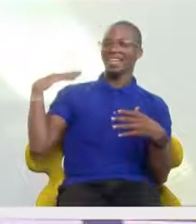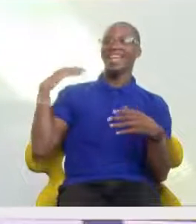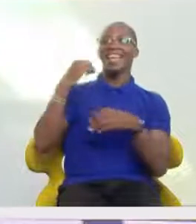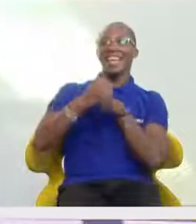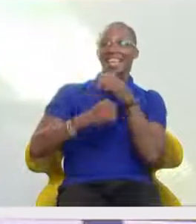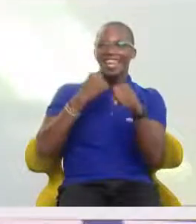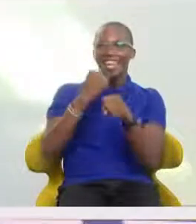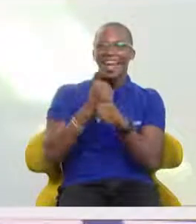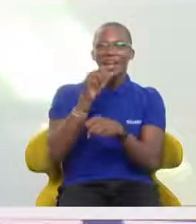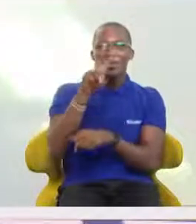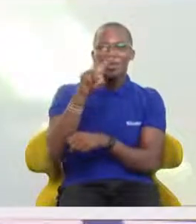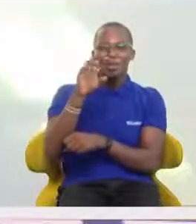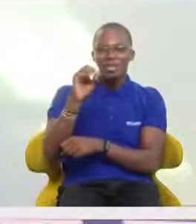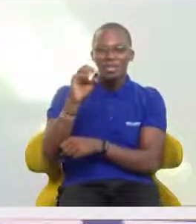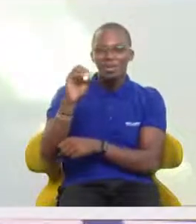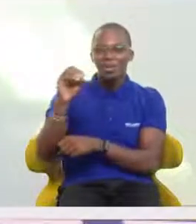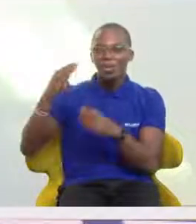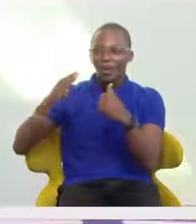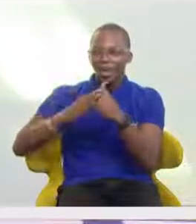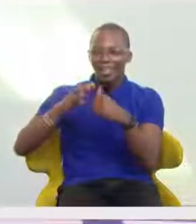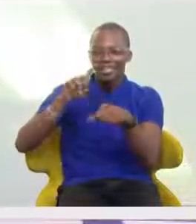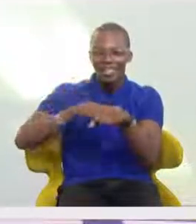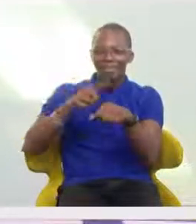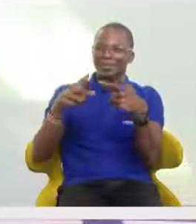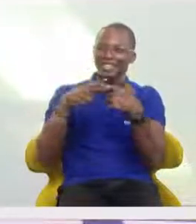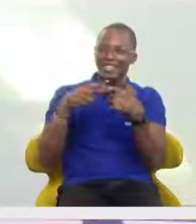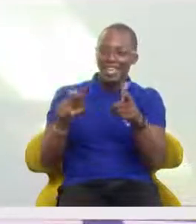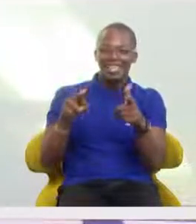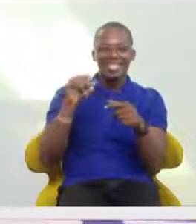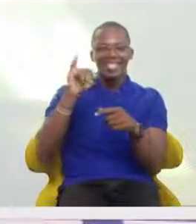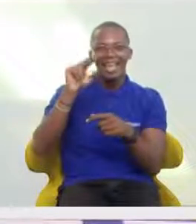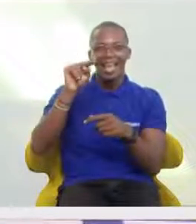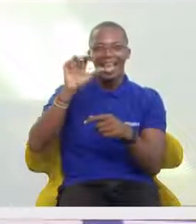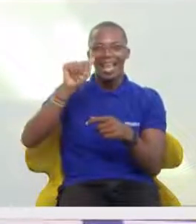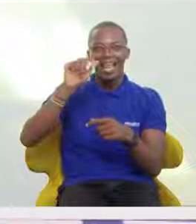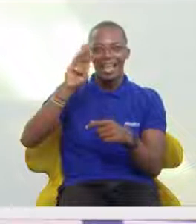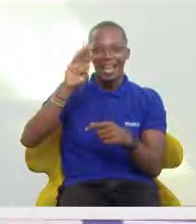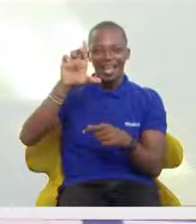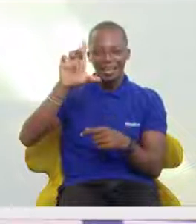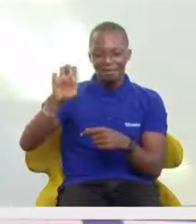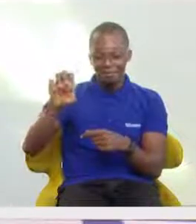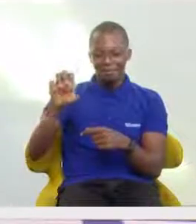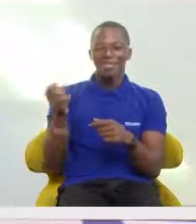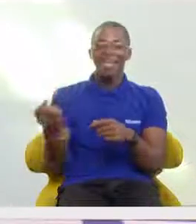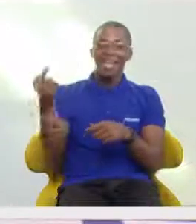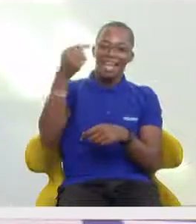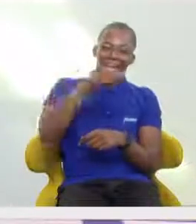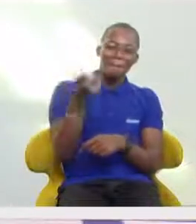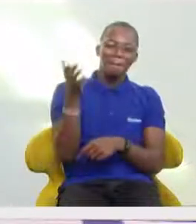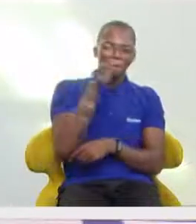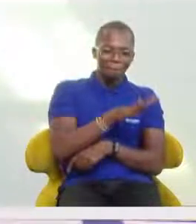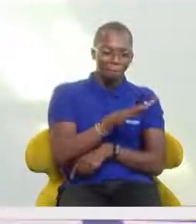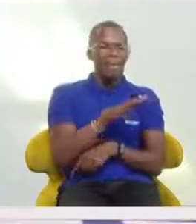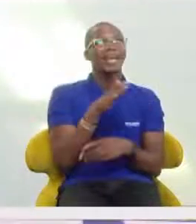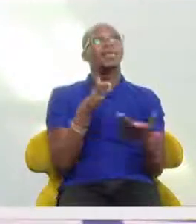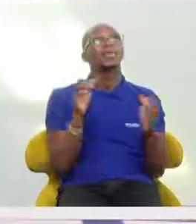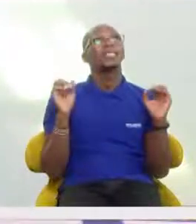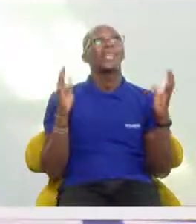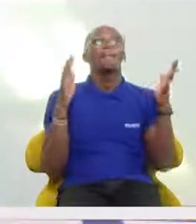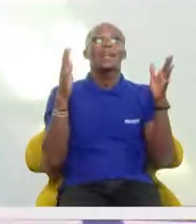Enable, I remember we started off. I came back 3 months later to celebrate the little milestones that we